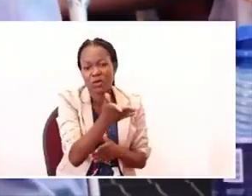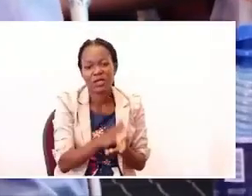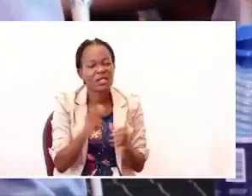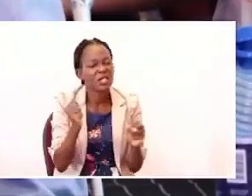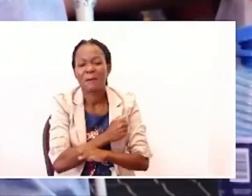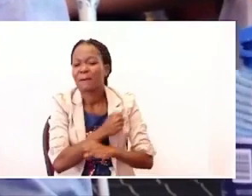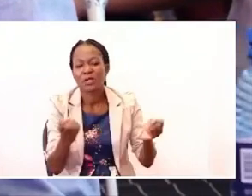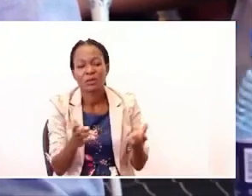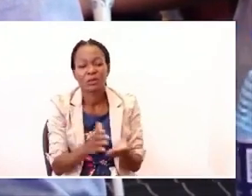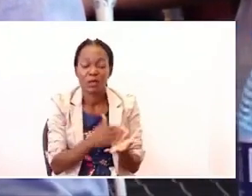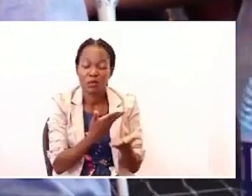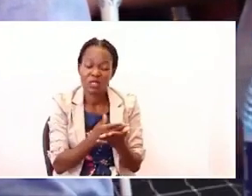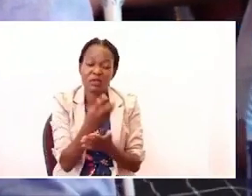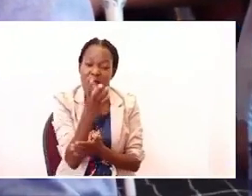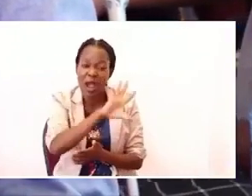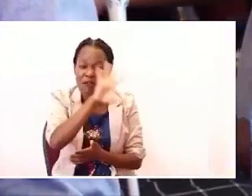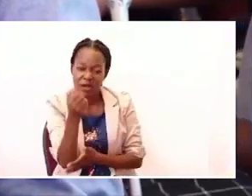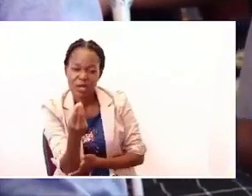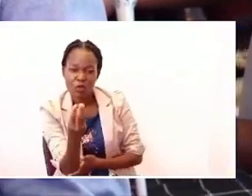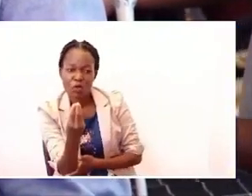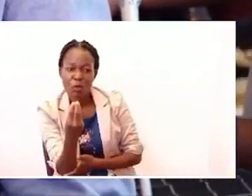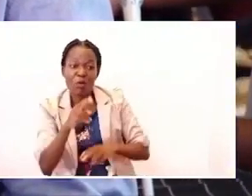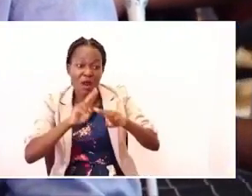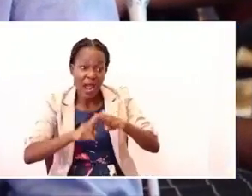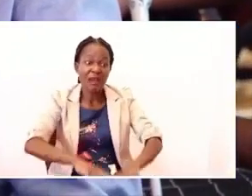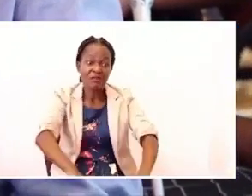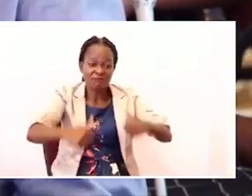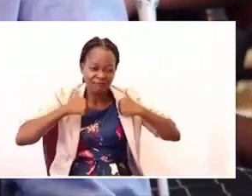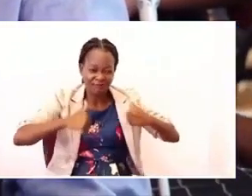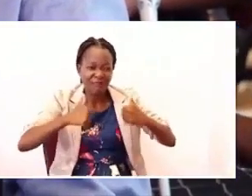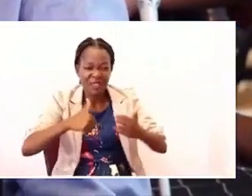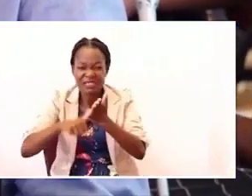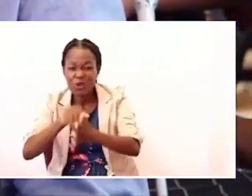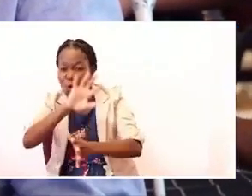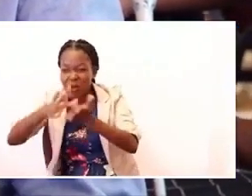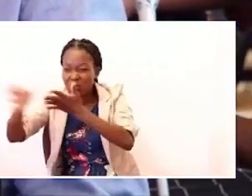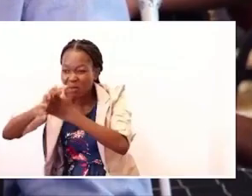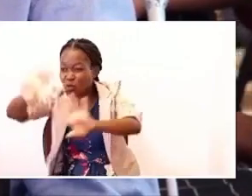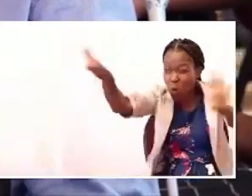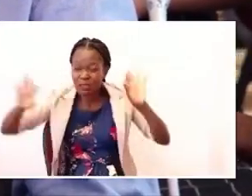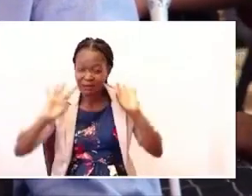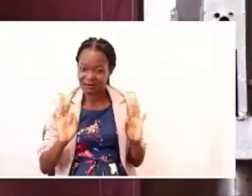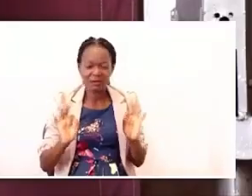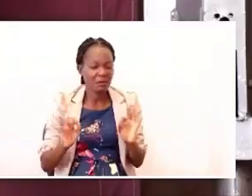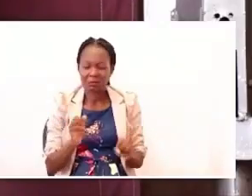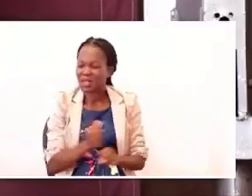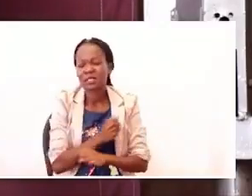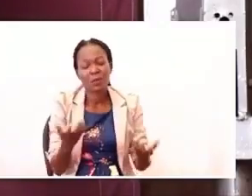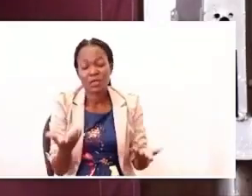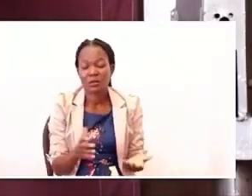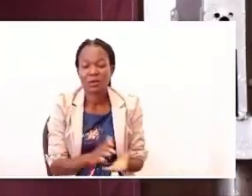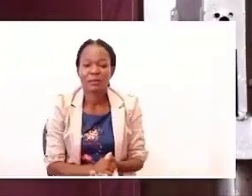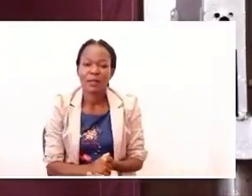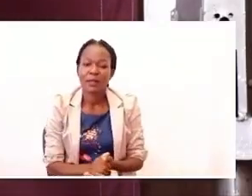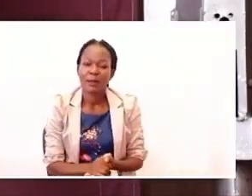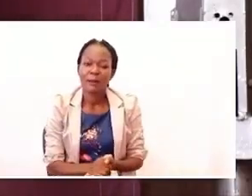possible for African economies to actually come out of the debt crisis, whatever we're going to talk about, to the extent that we are